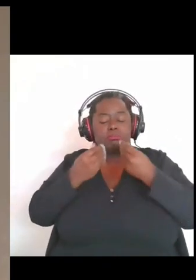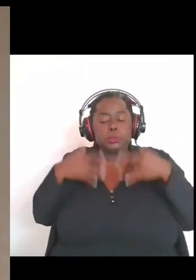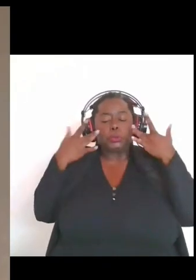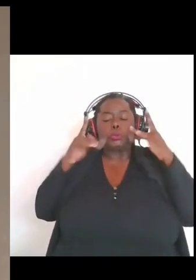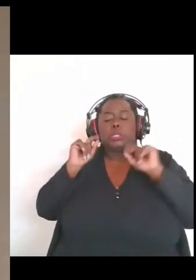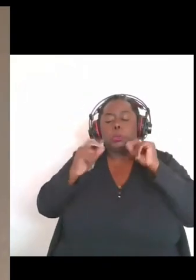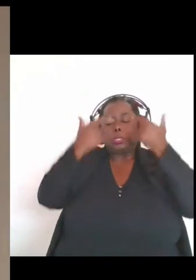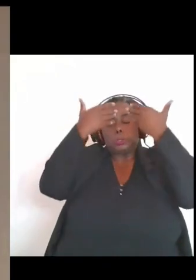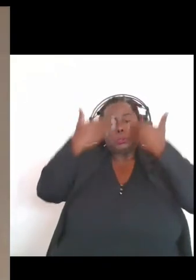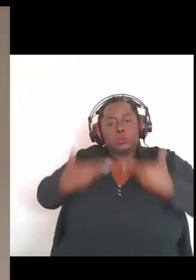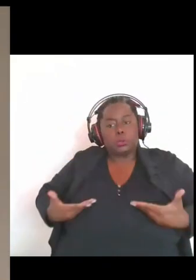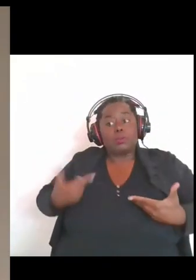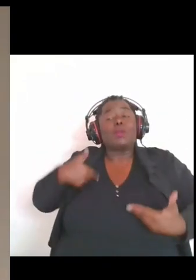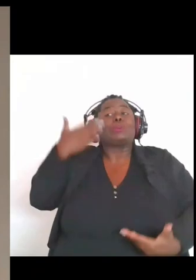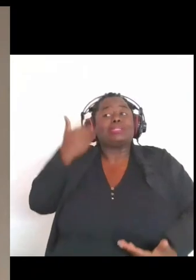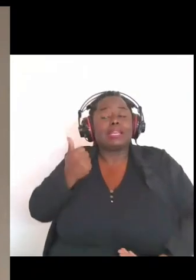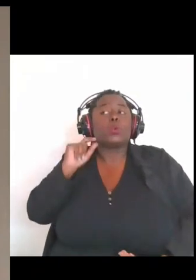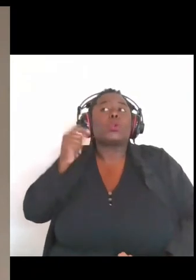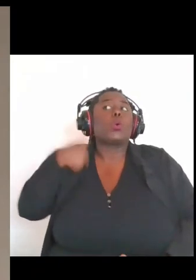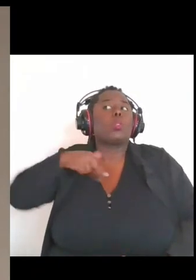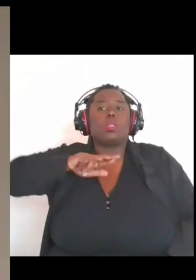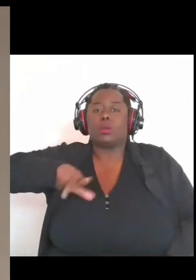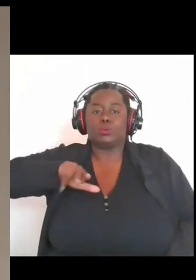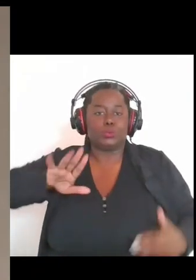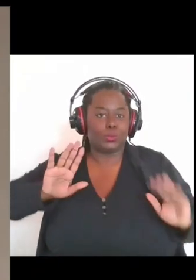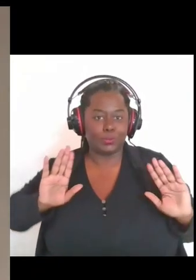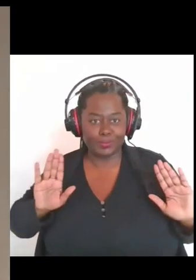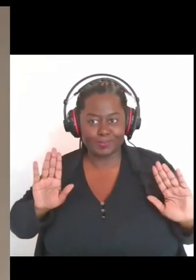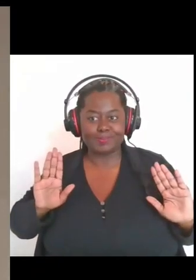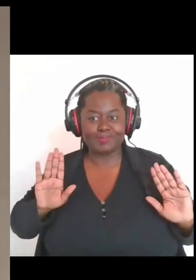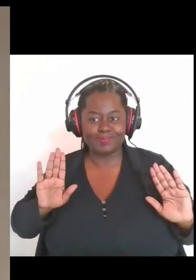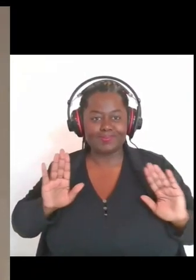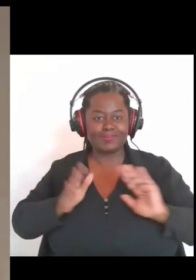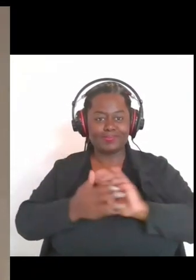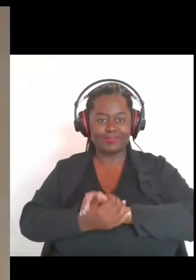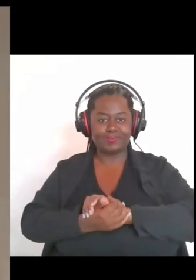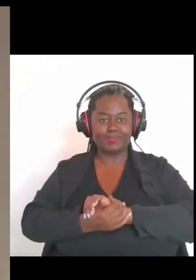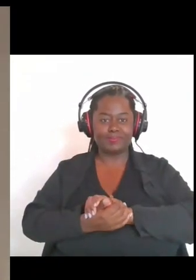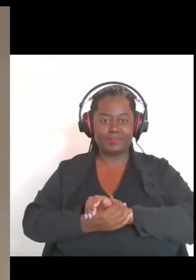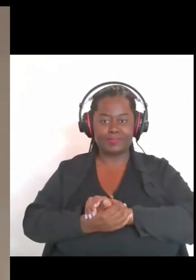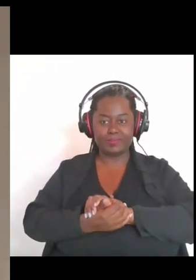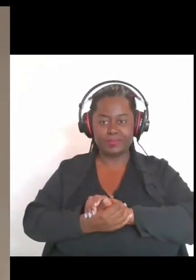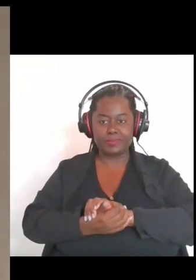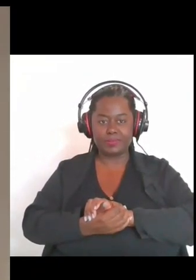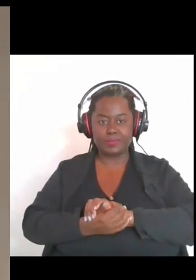I don't know what I am I know what I'm not um